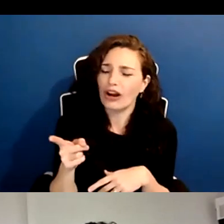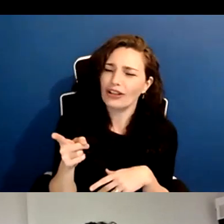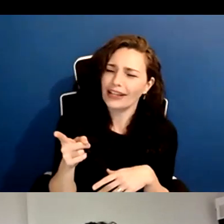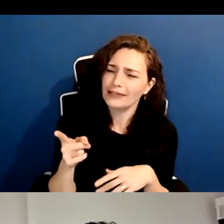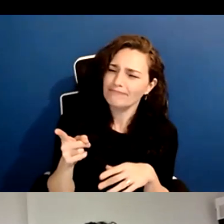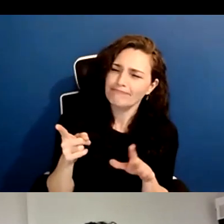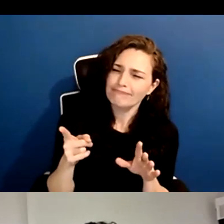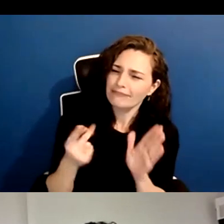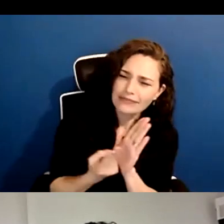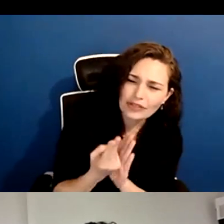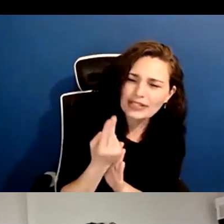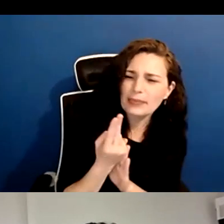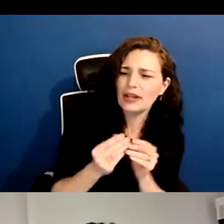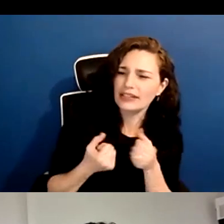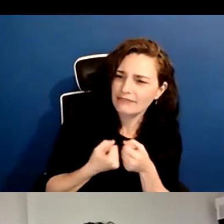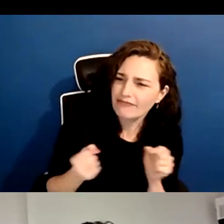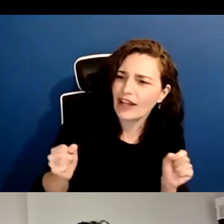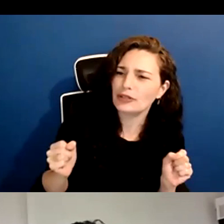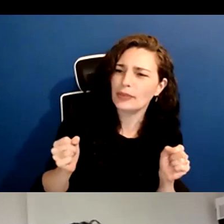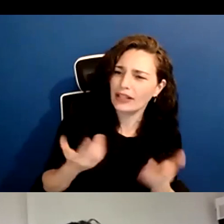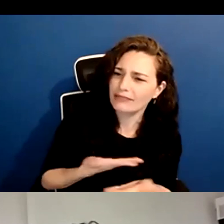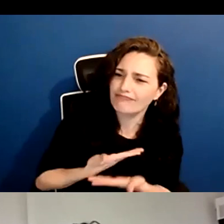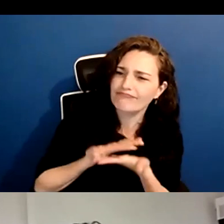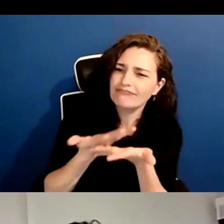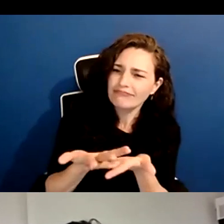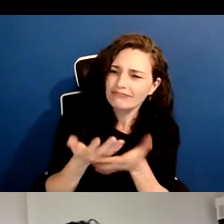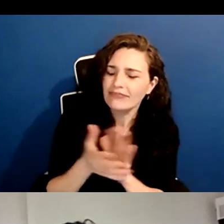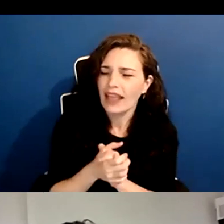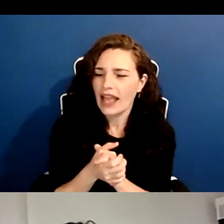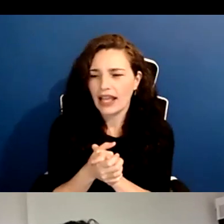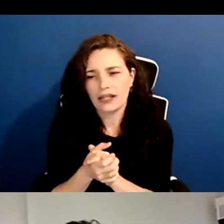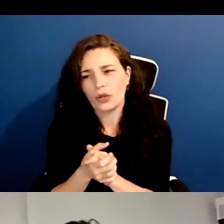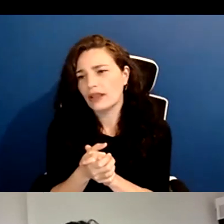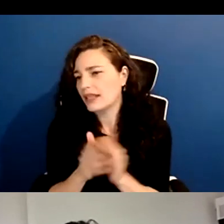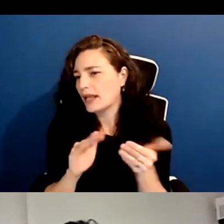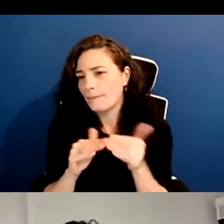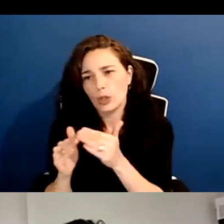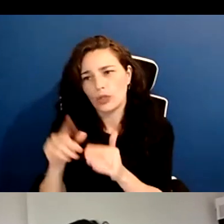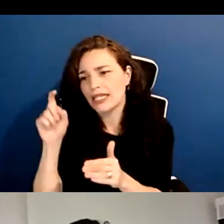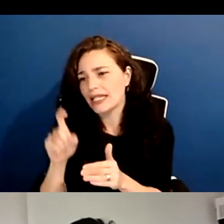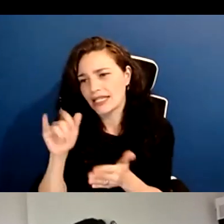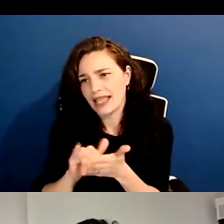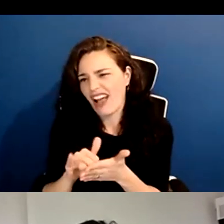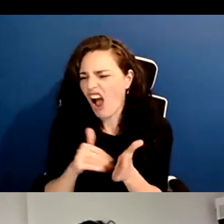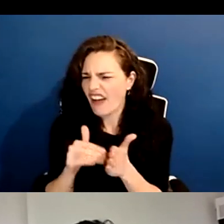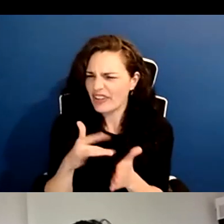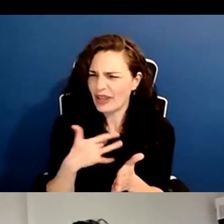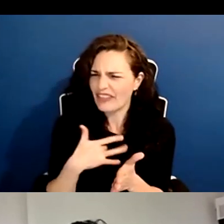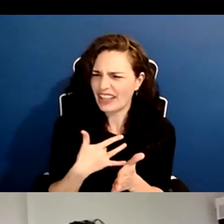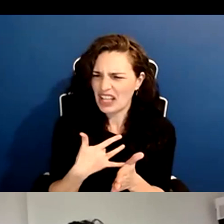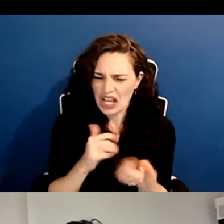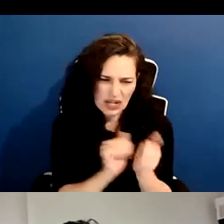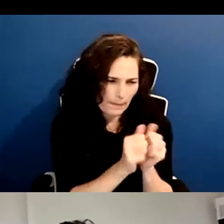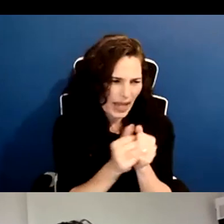is needed in this community, because we often feel like it's so isolated and competitive. The grants have that